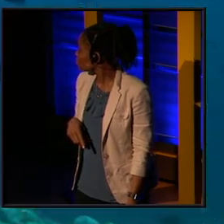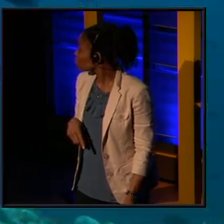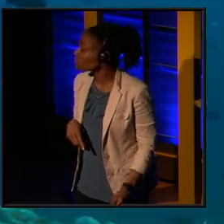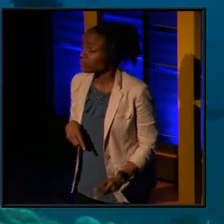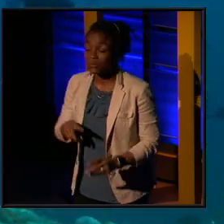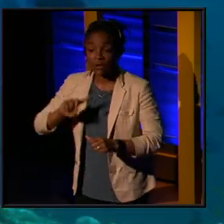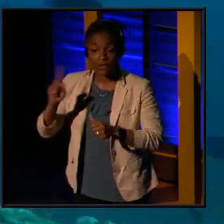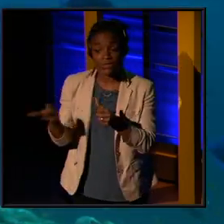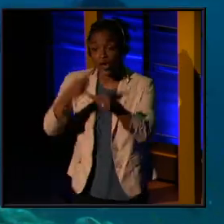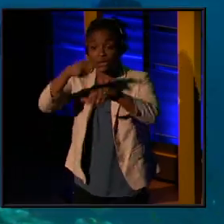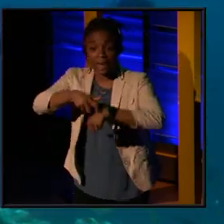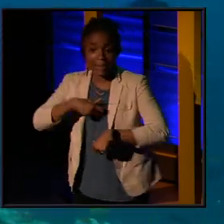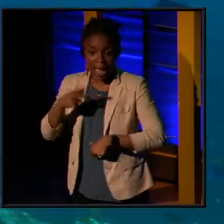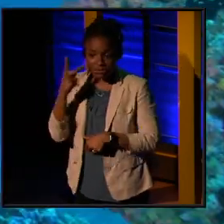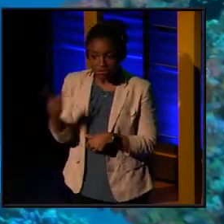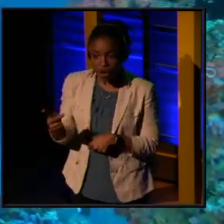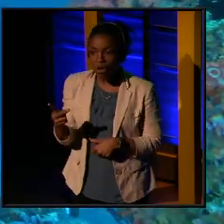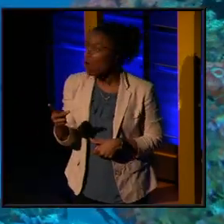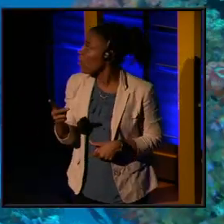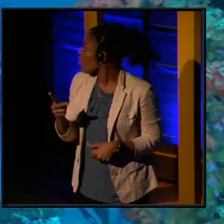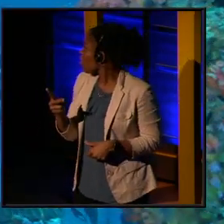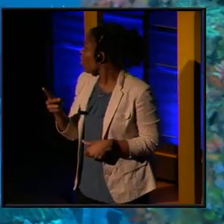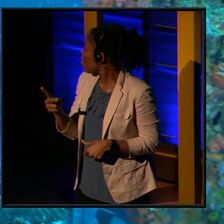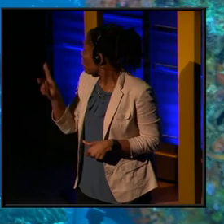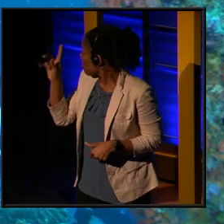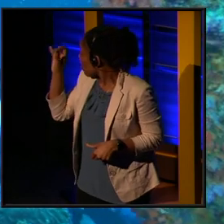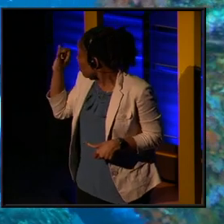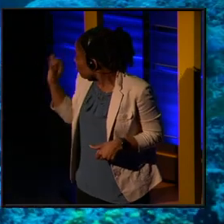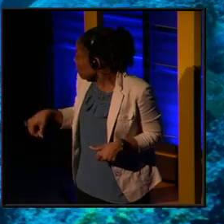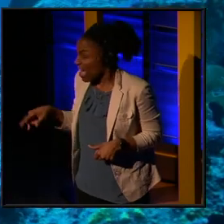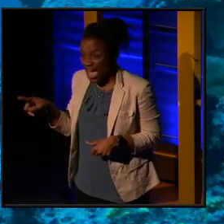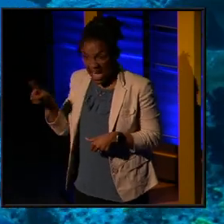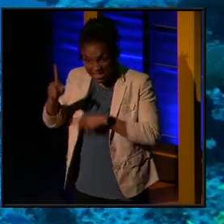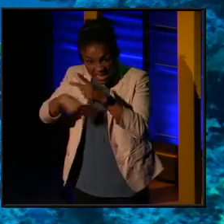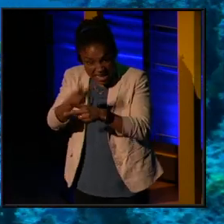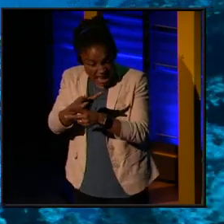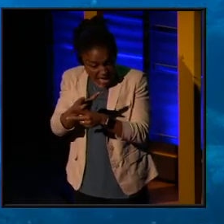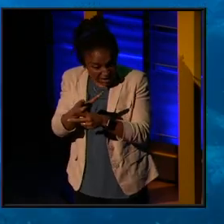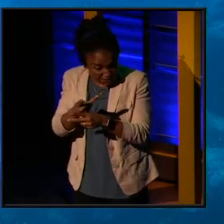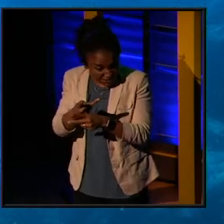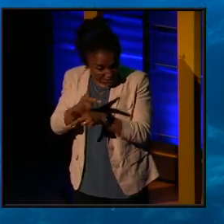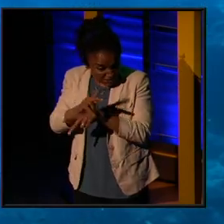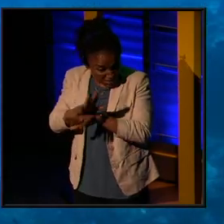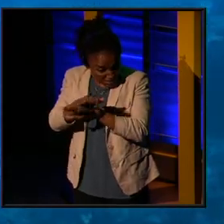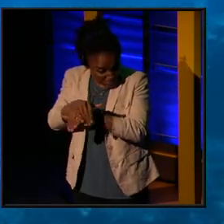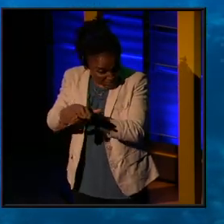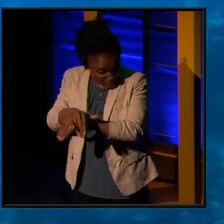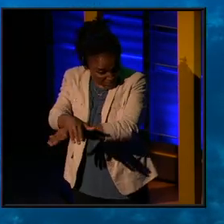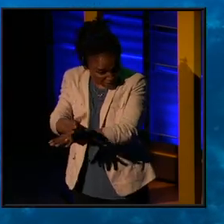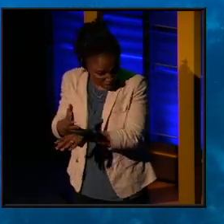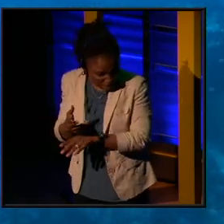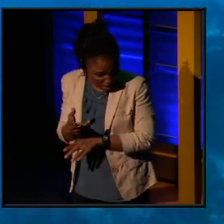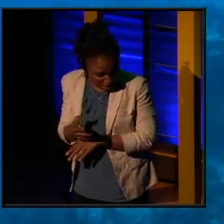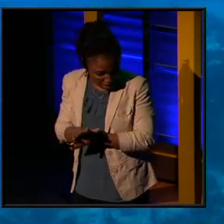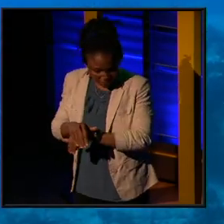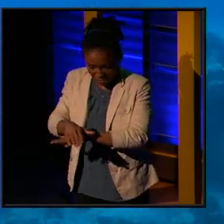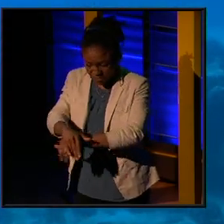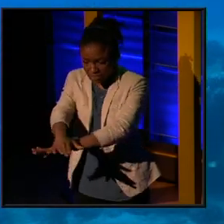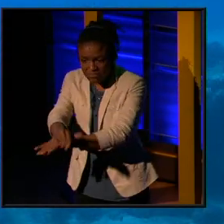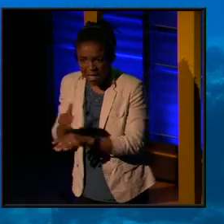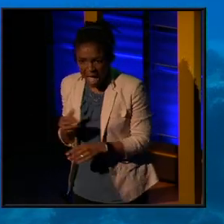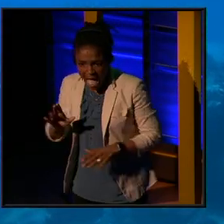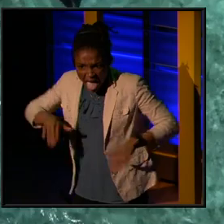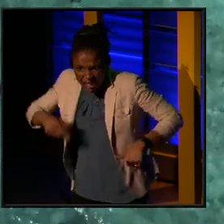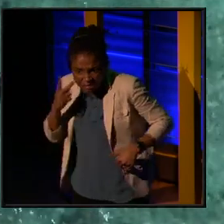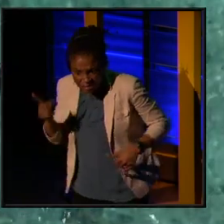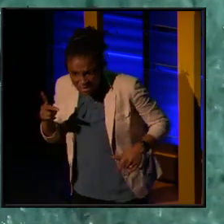The very first time I saw a manta ray, I was diving off a coral reef in the Maldives. I hadn't seen anything